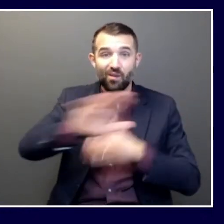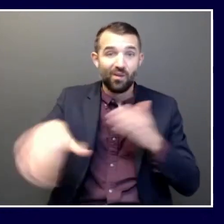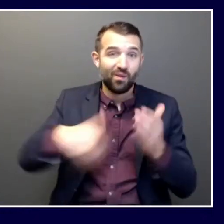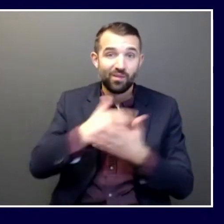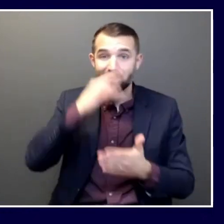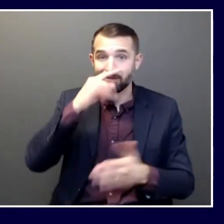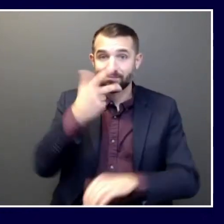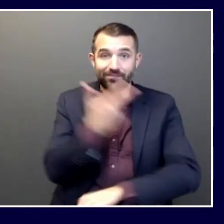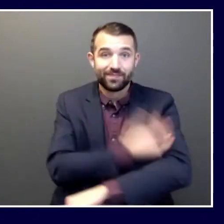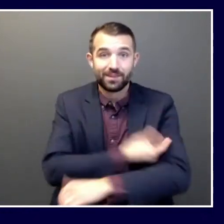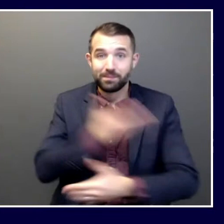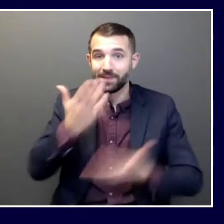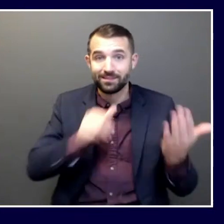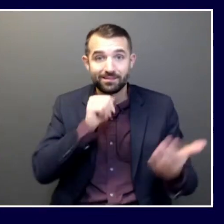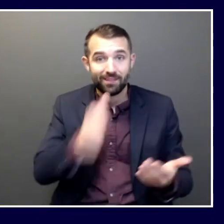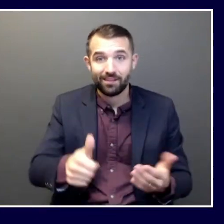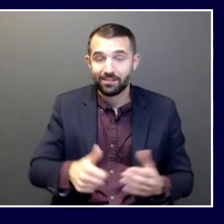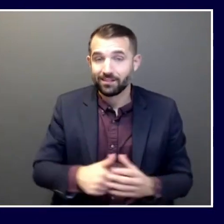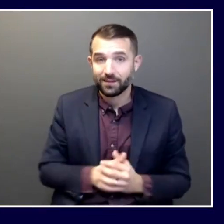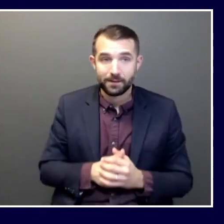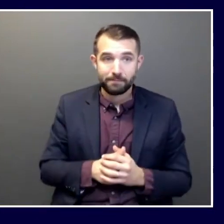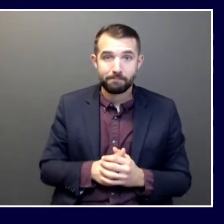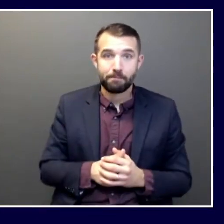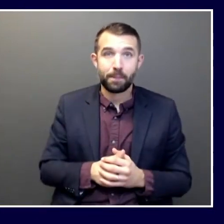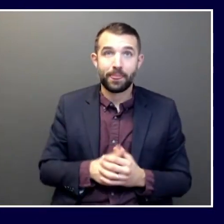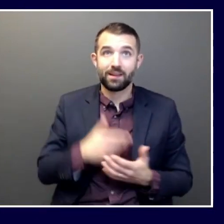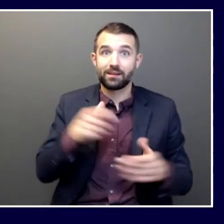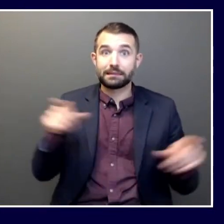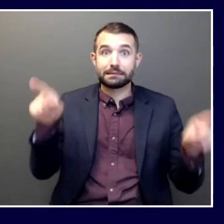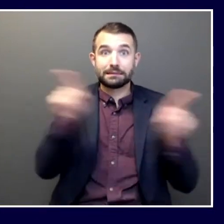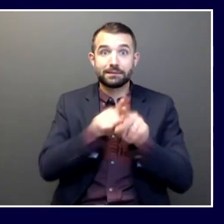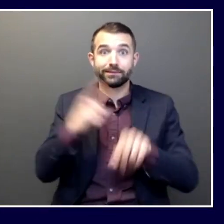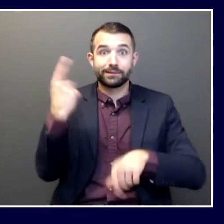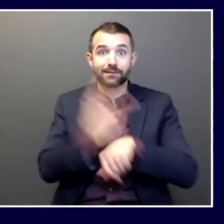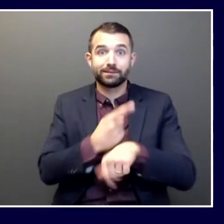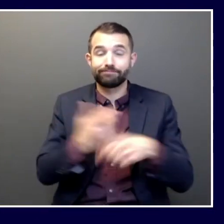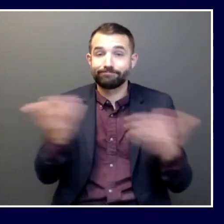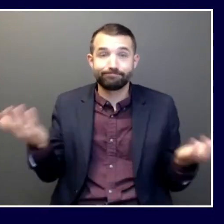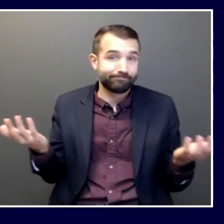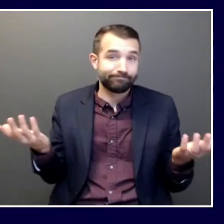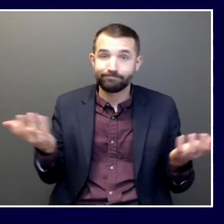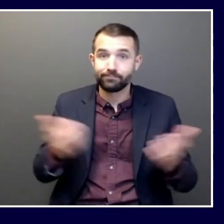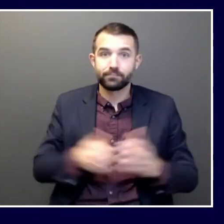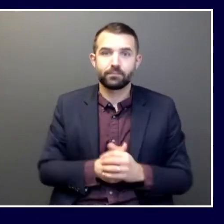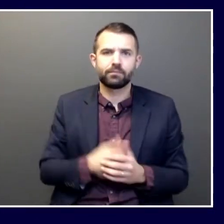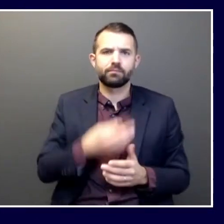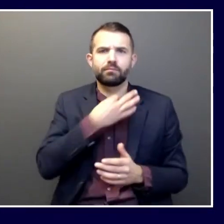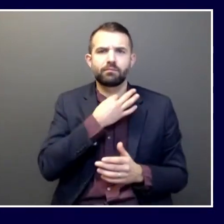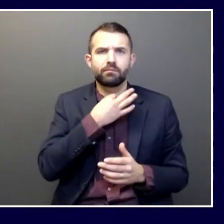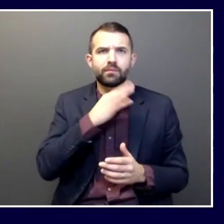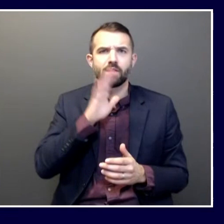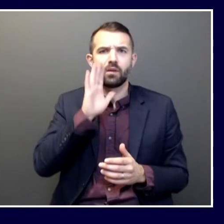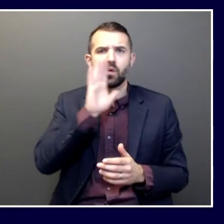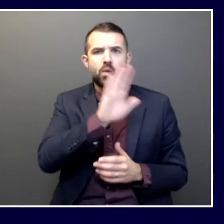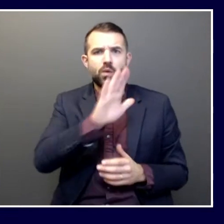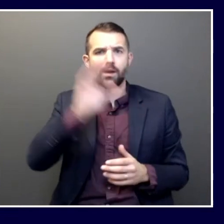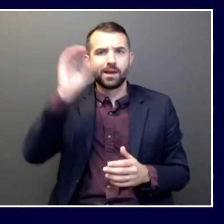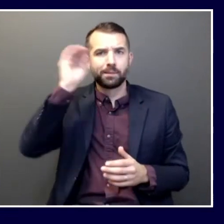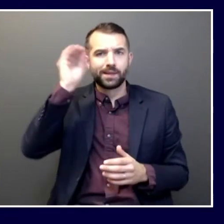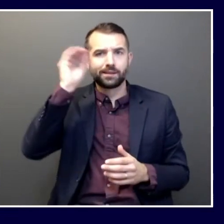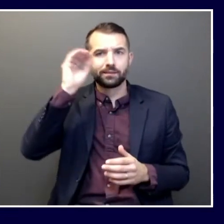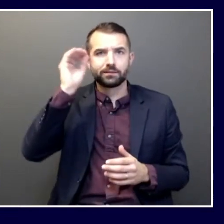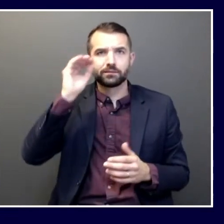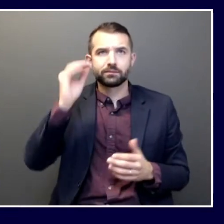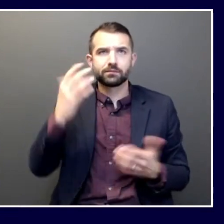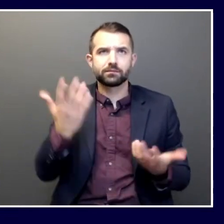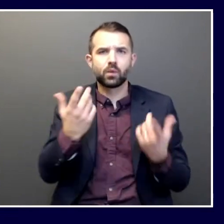So I guess I just wanted to check with you, is there a threshold or a percentage of the population by campus? I